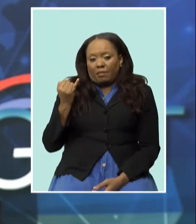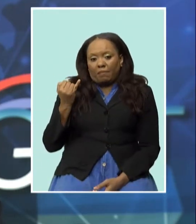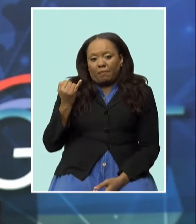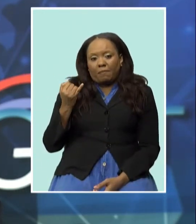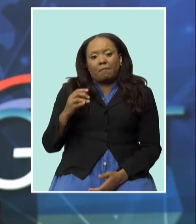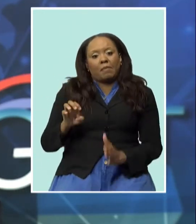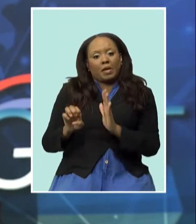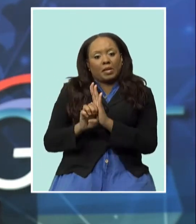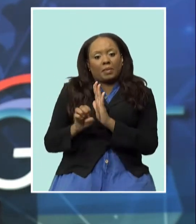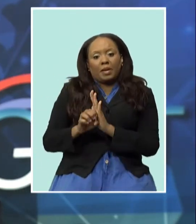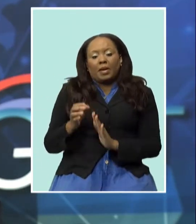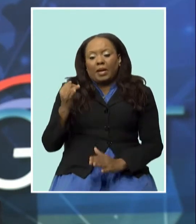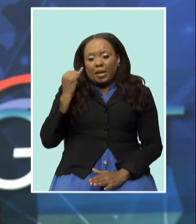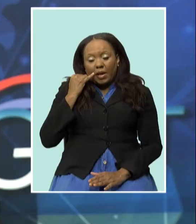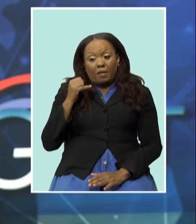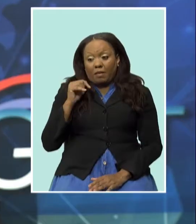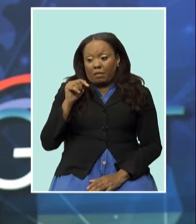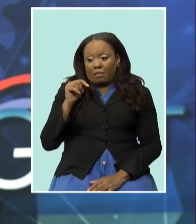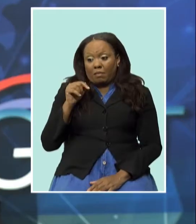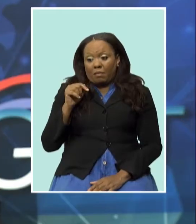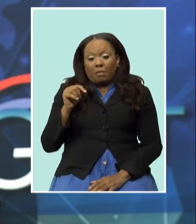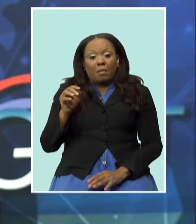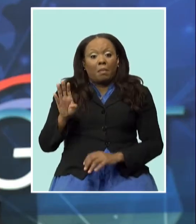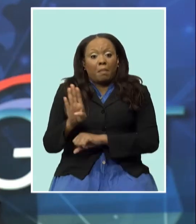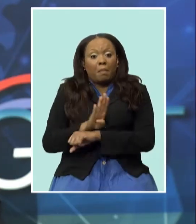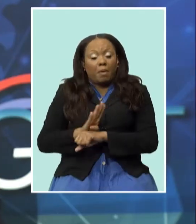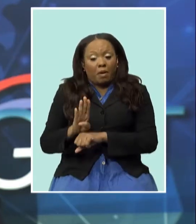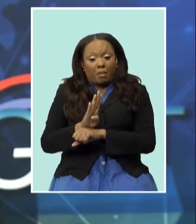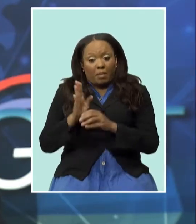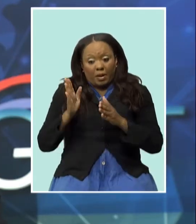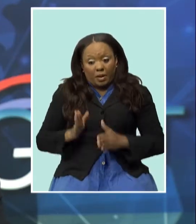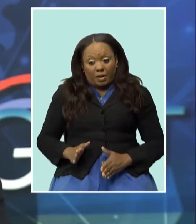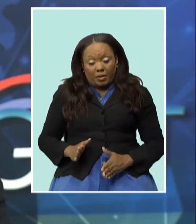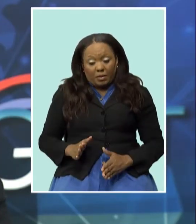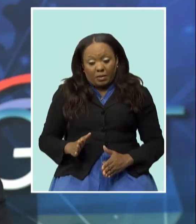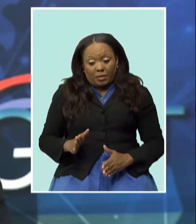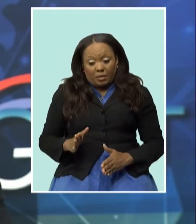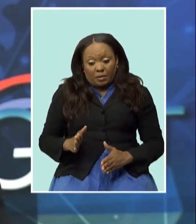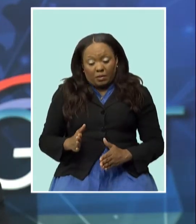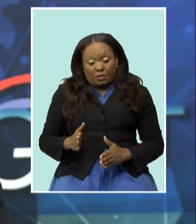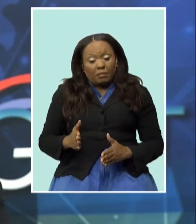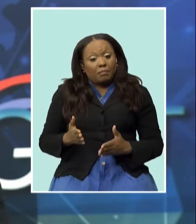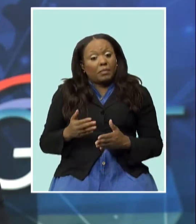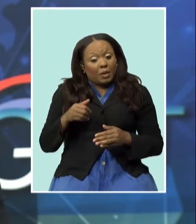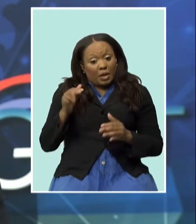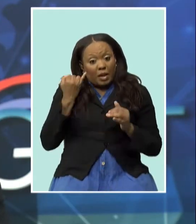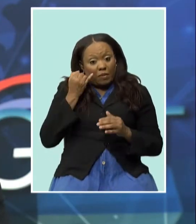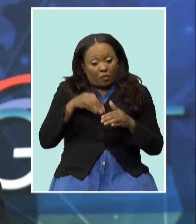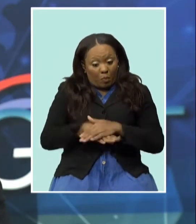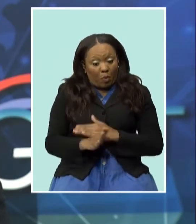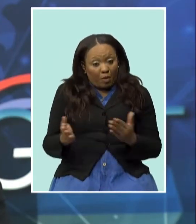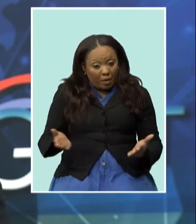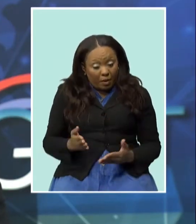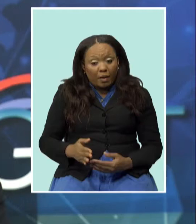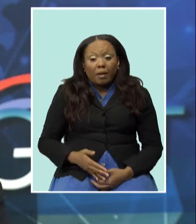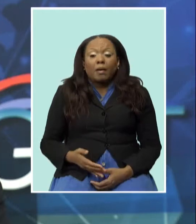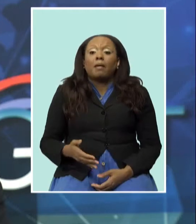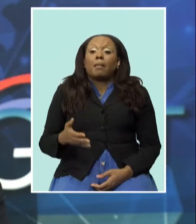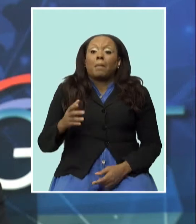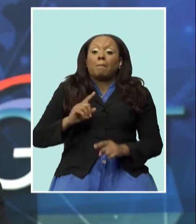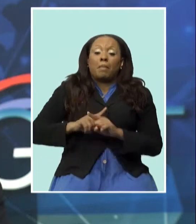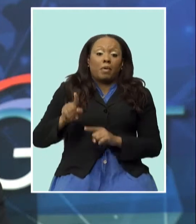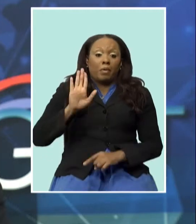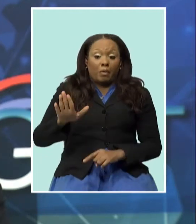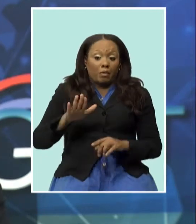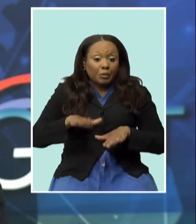citizenship to the children of Barbadians born overseas. He made the revelation on the Conversations on CARICOM segment of CBC TV8's